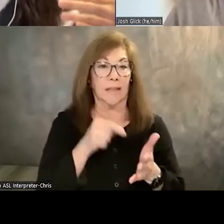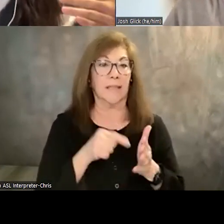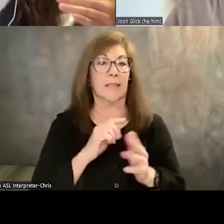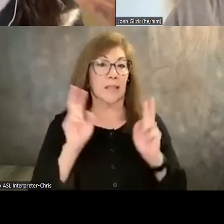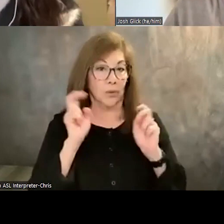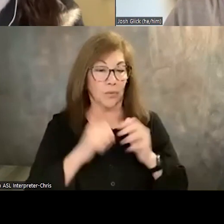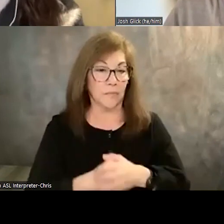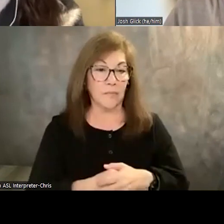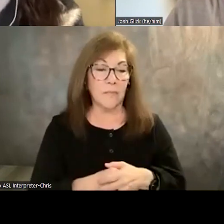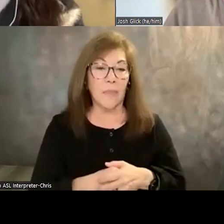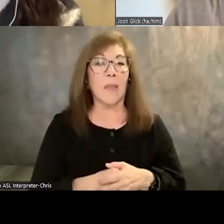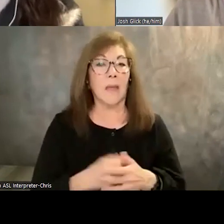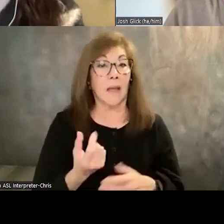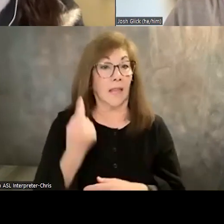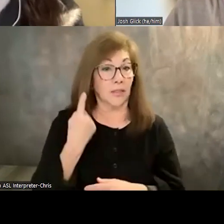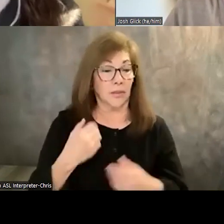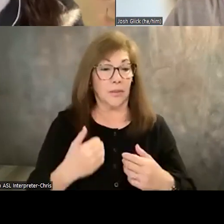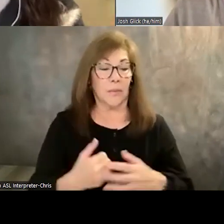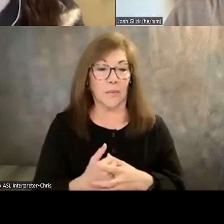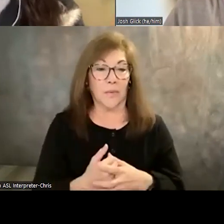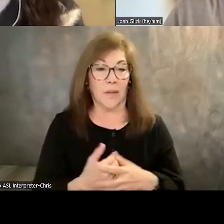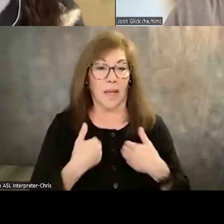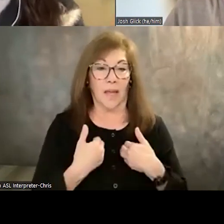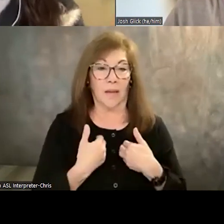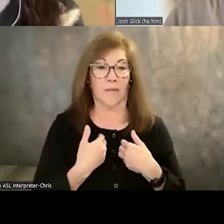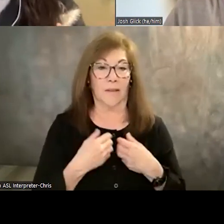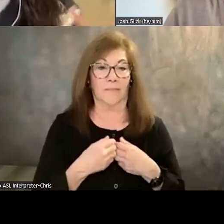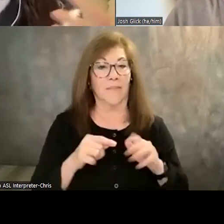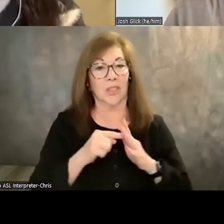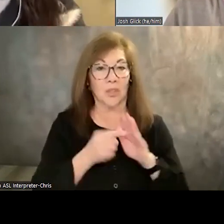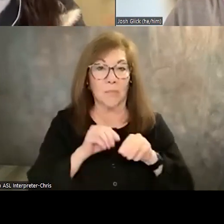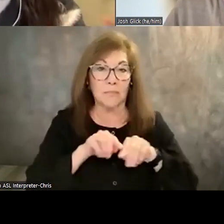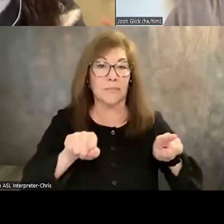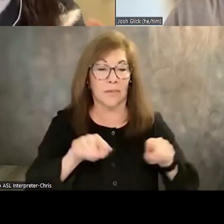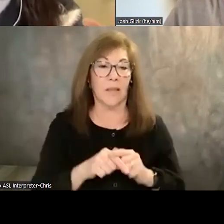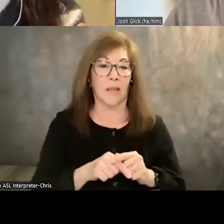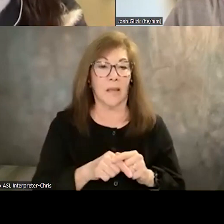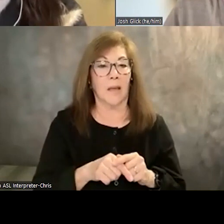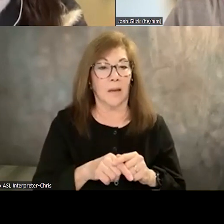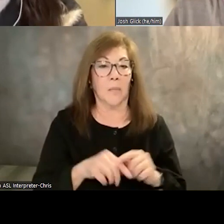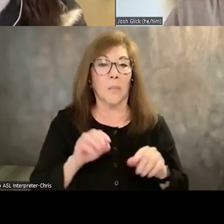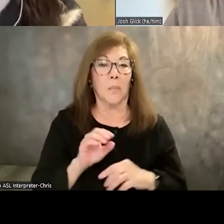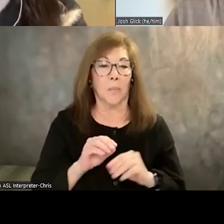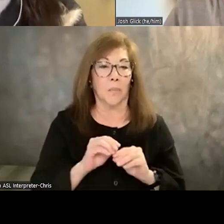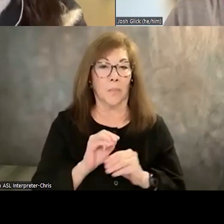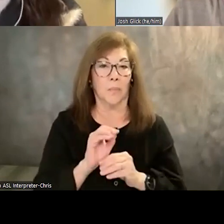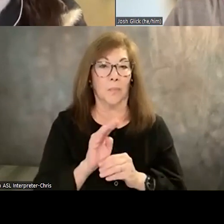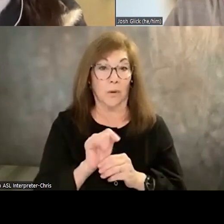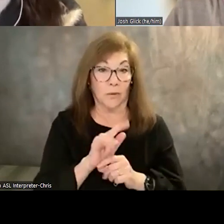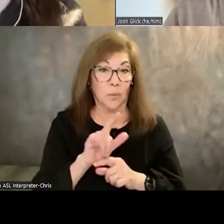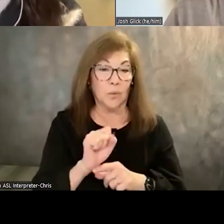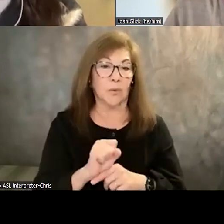And last year, with the explosion of generative AI and the more availability of tools, we expanded